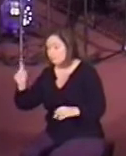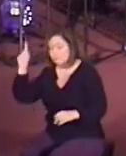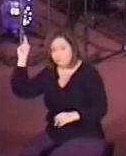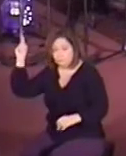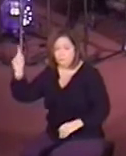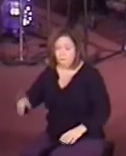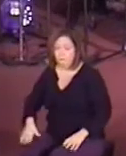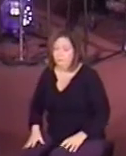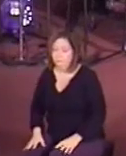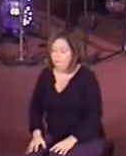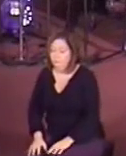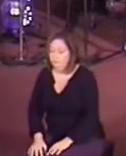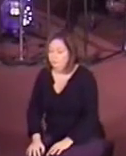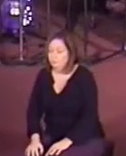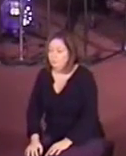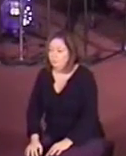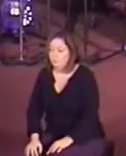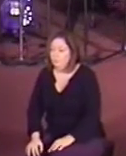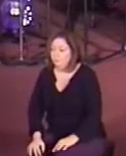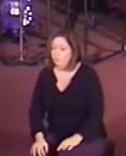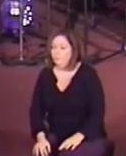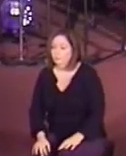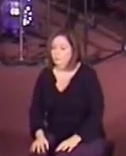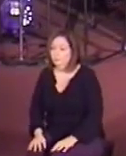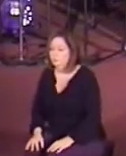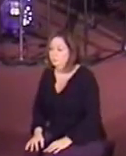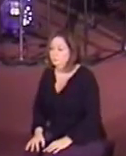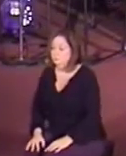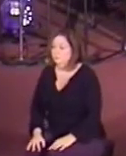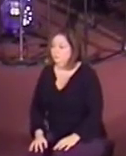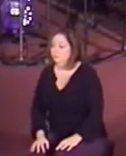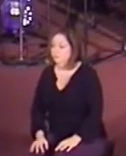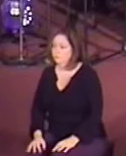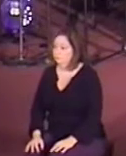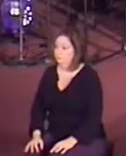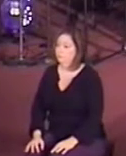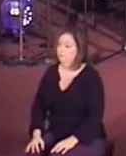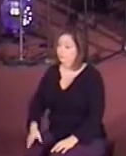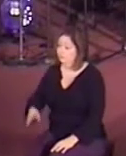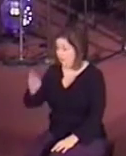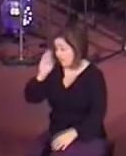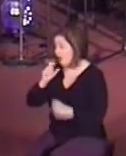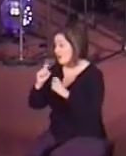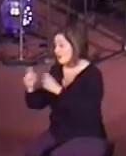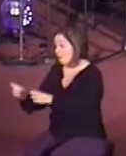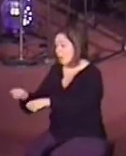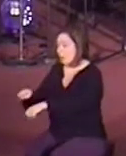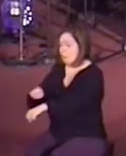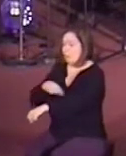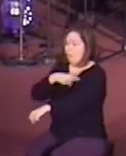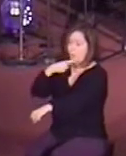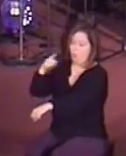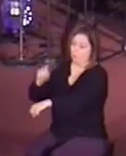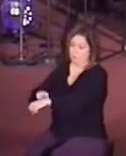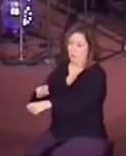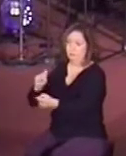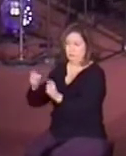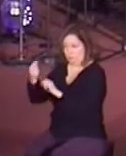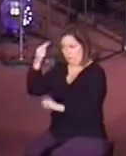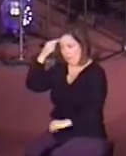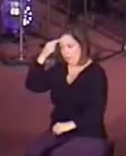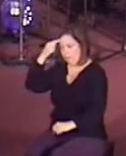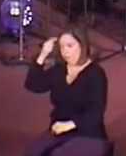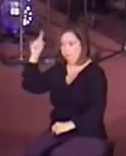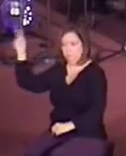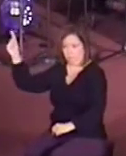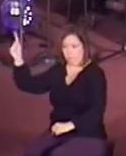28. It says, all of this came upon Nebuchadnezzar. And look how long God gave Nebuchadnezzar to change his mind.